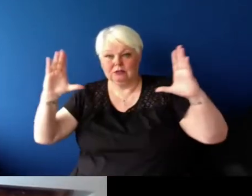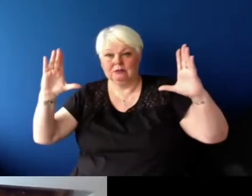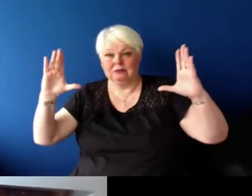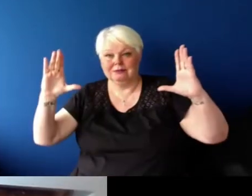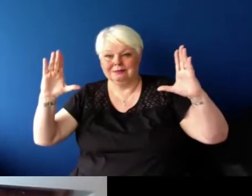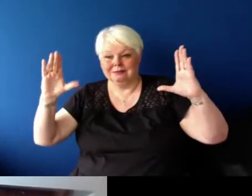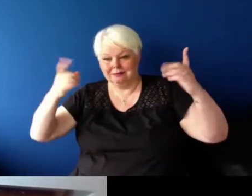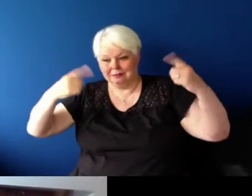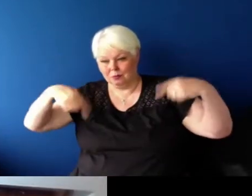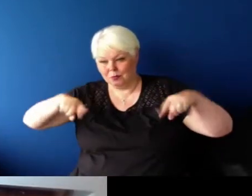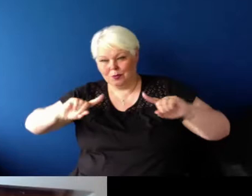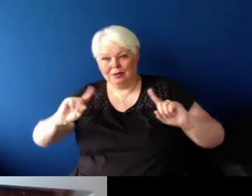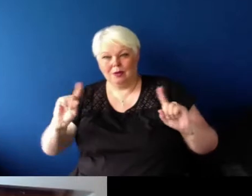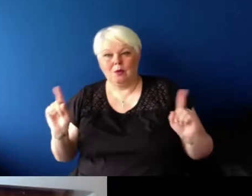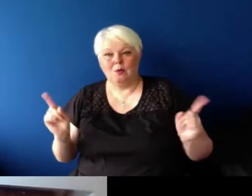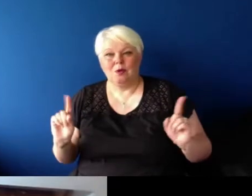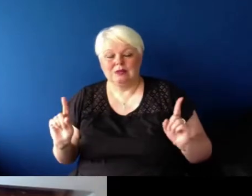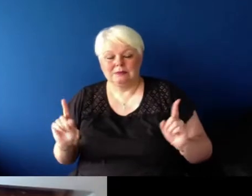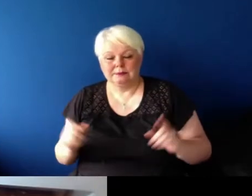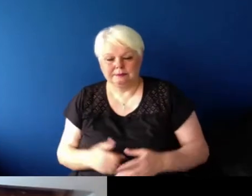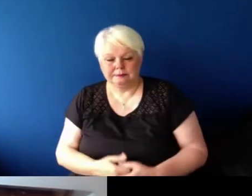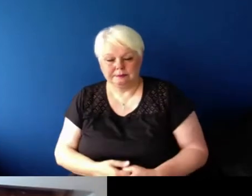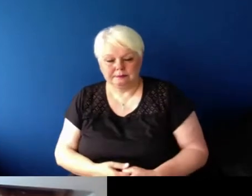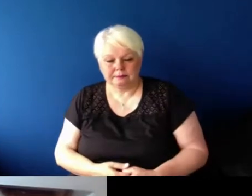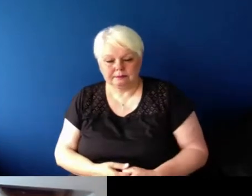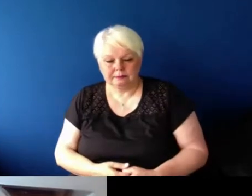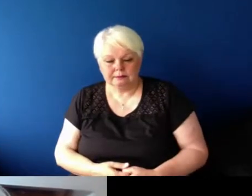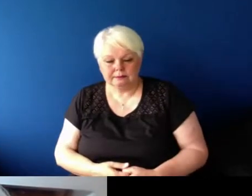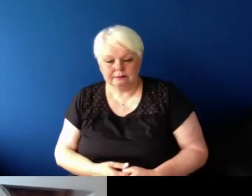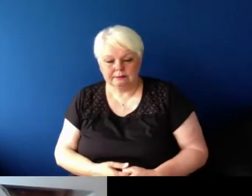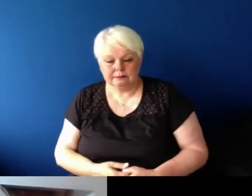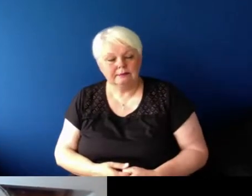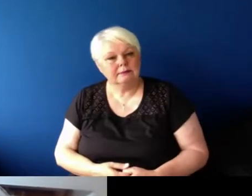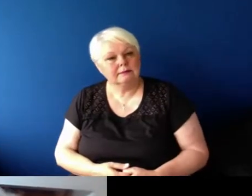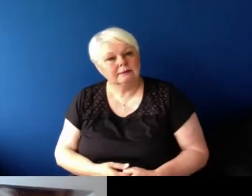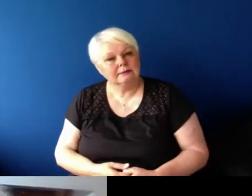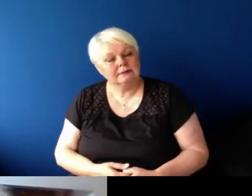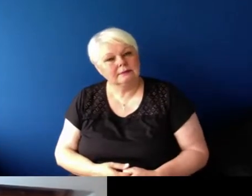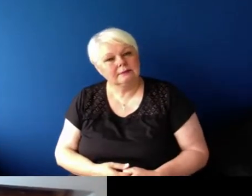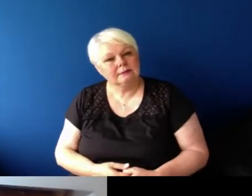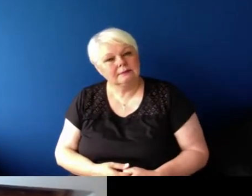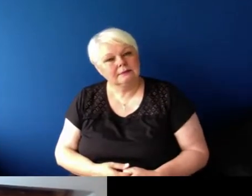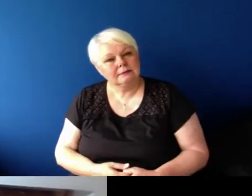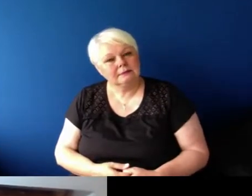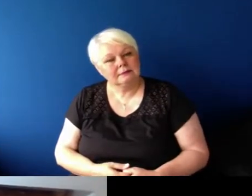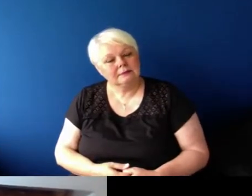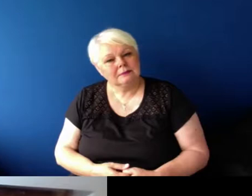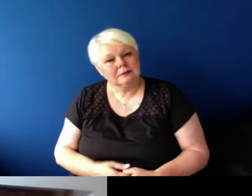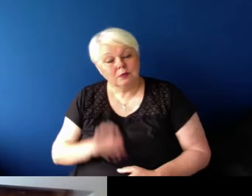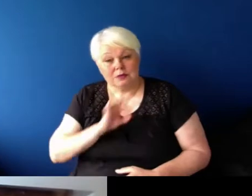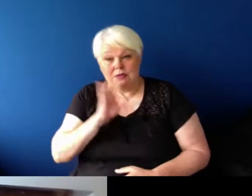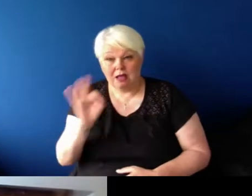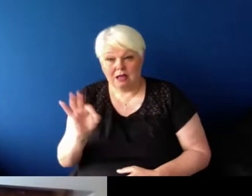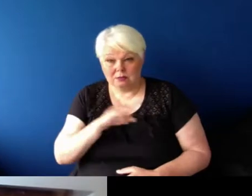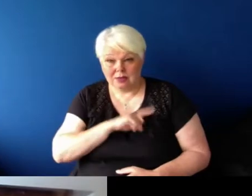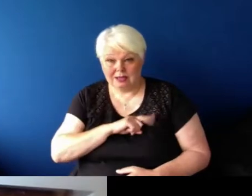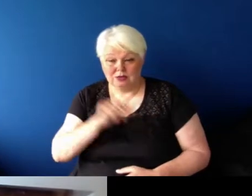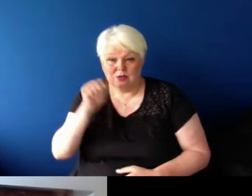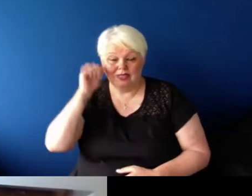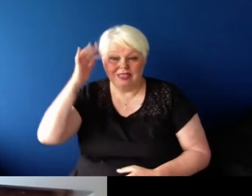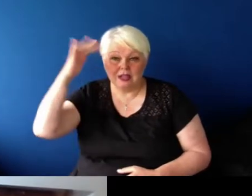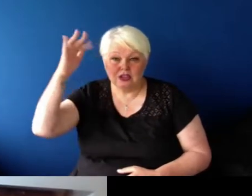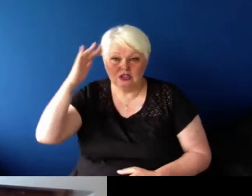of what we're about, really. And so I want to ask this one, because you know the theological